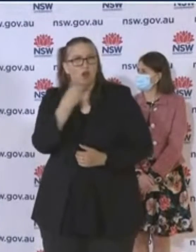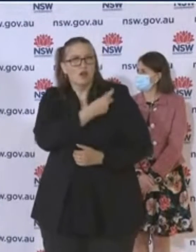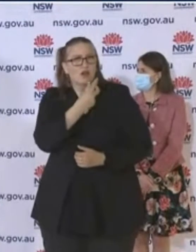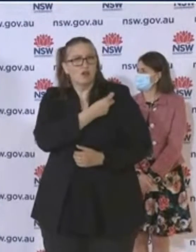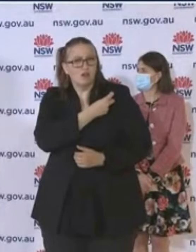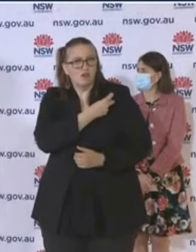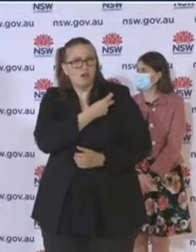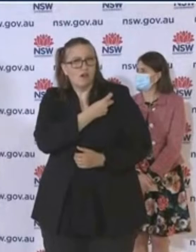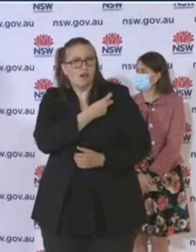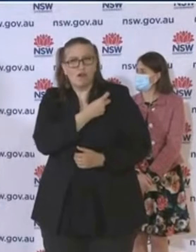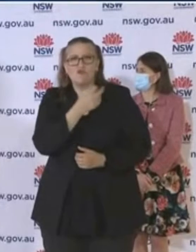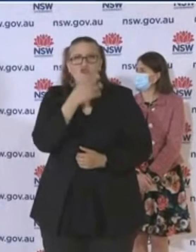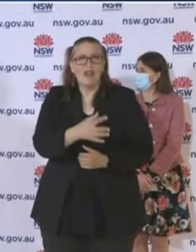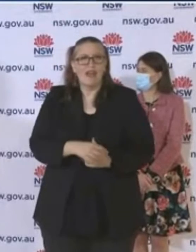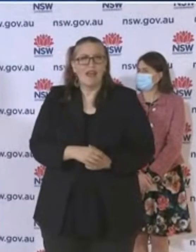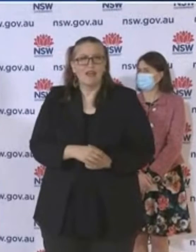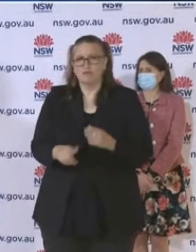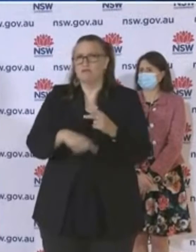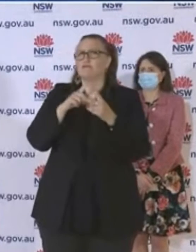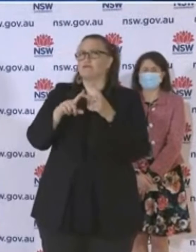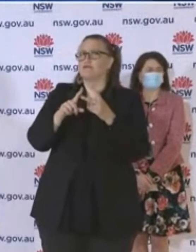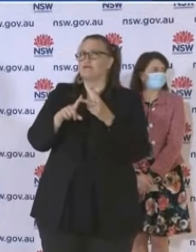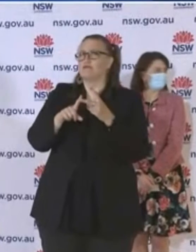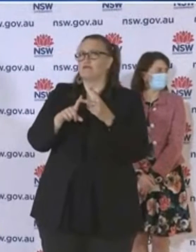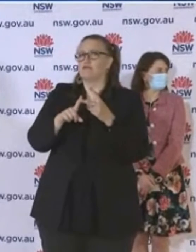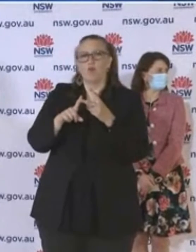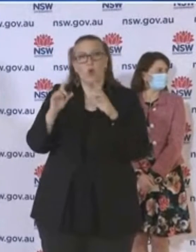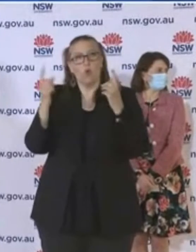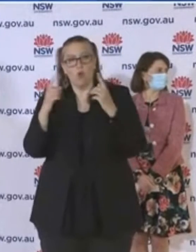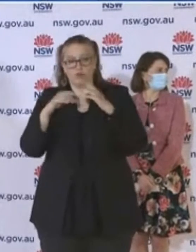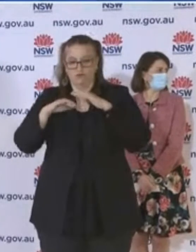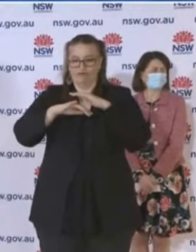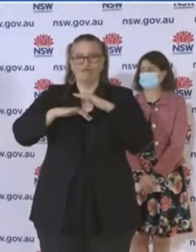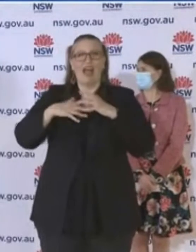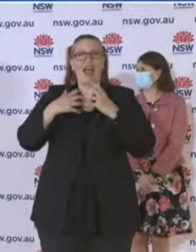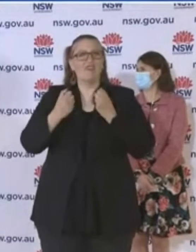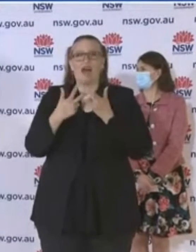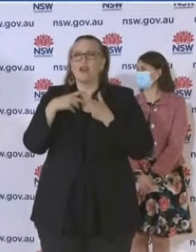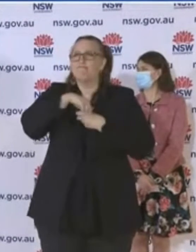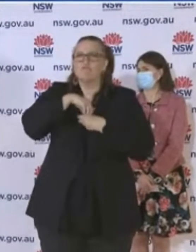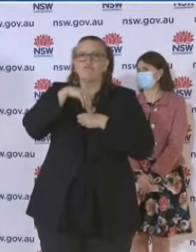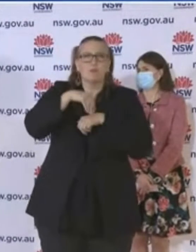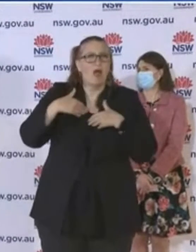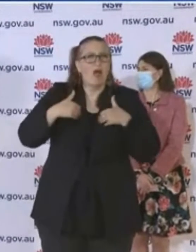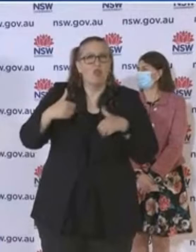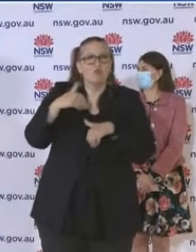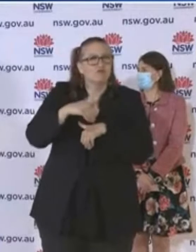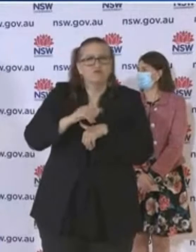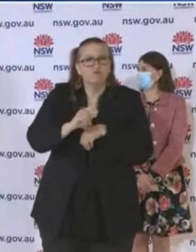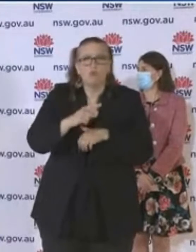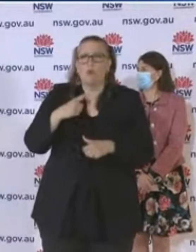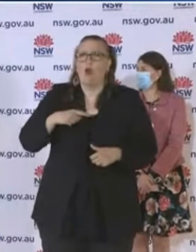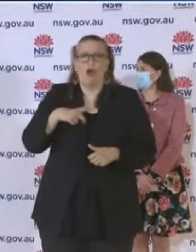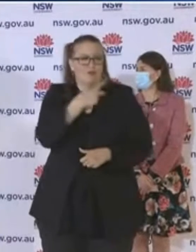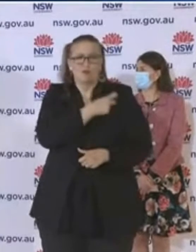Sorry, yes. How rare is that? And were there any underlying causes? What explains somebody in ICU who has had 2 vaccinations?